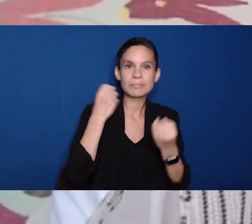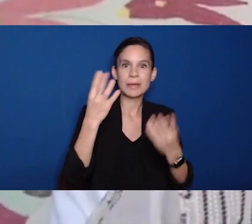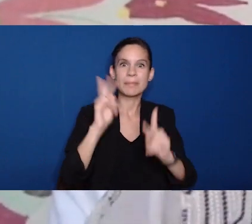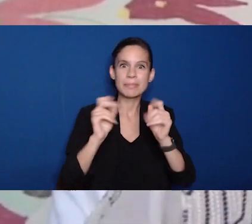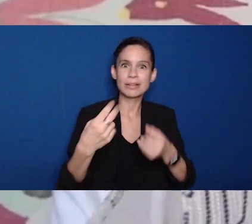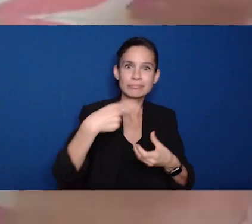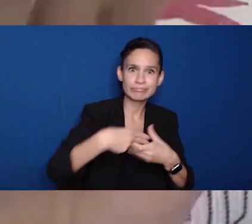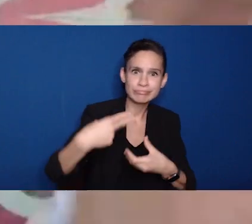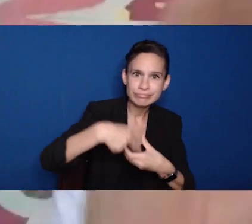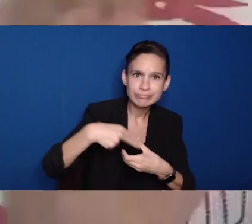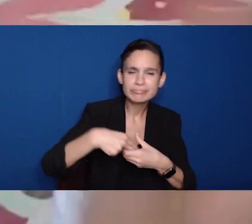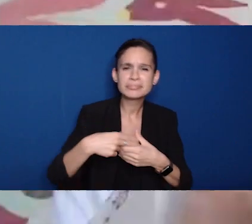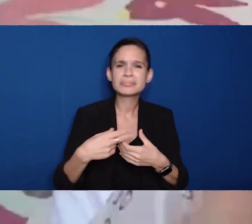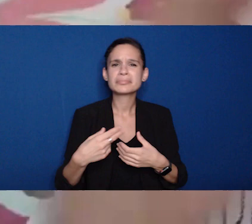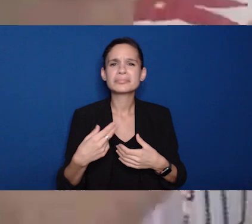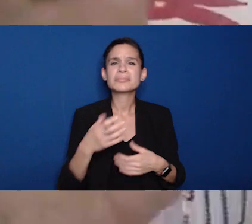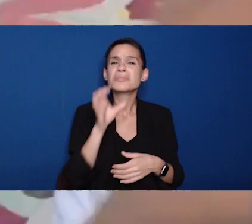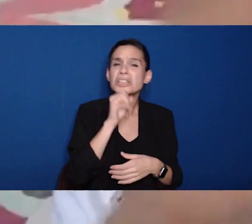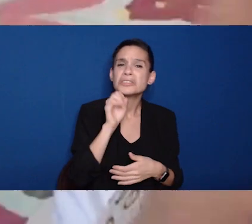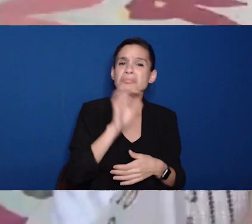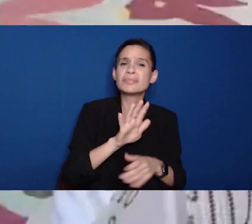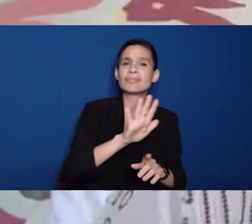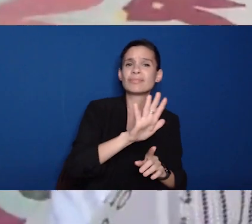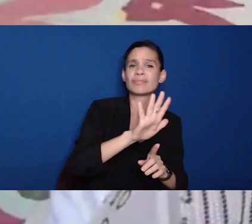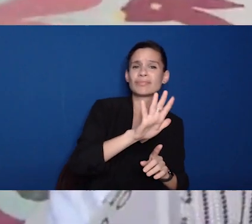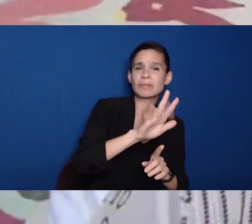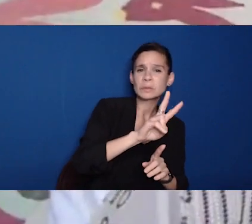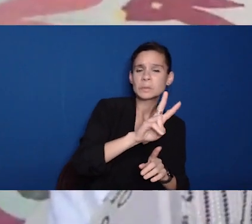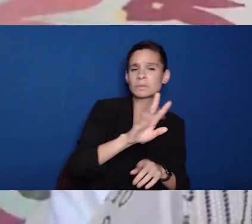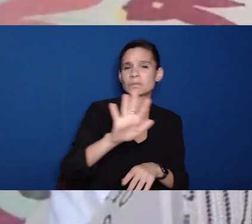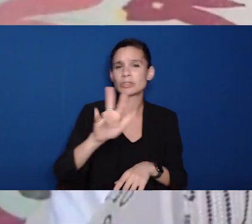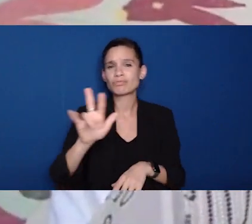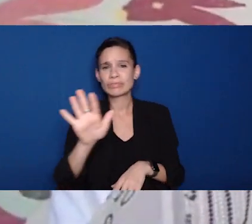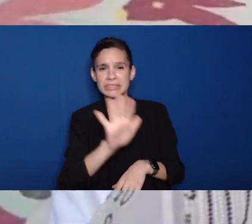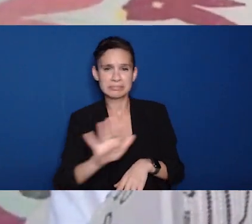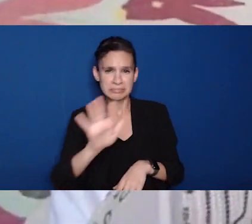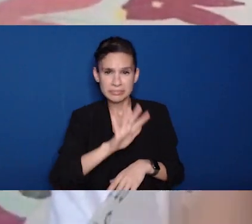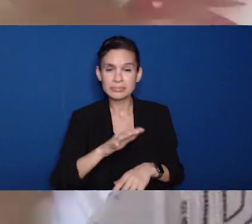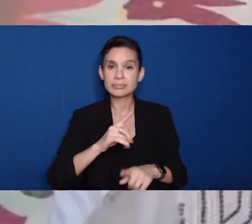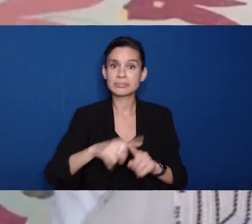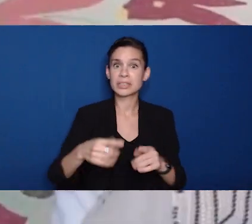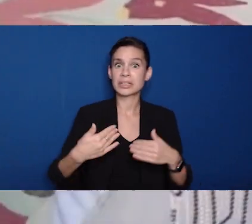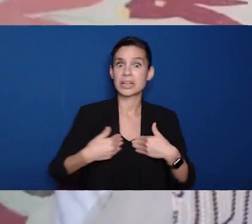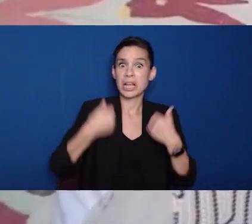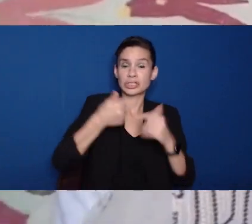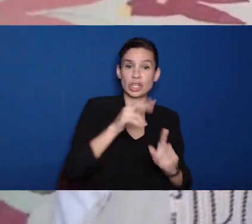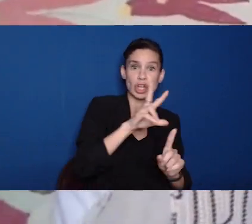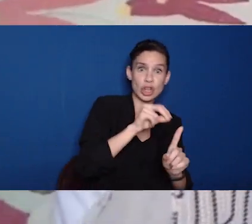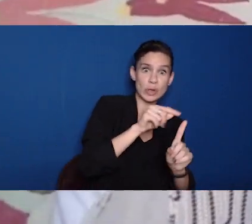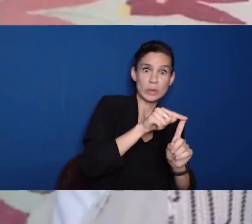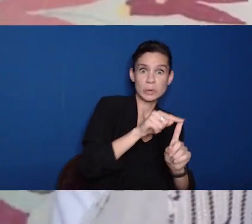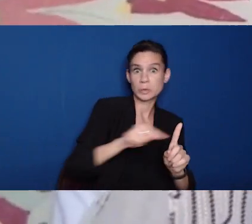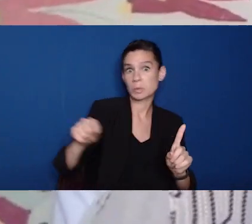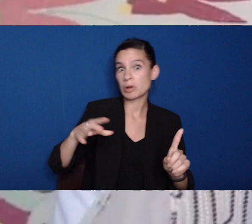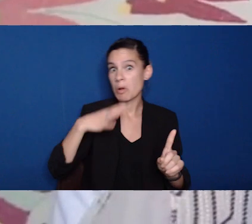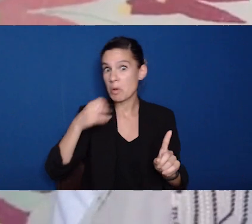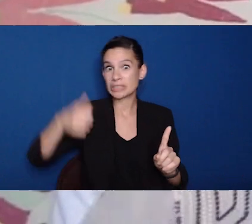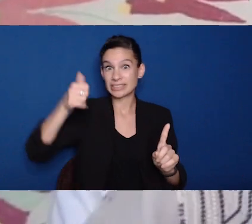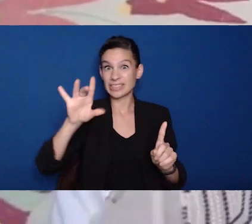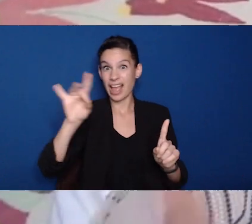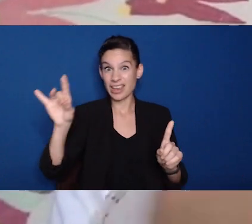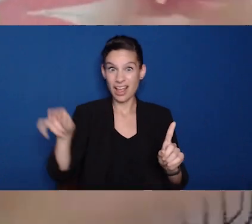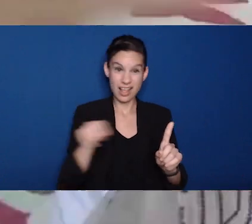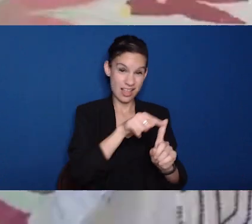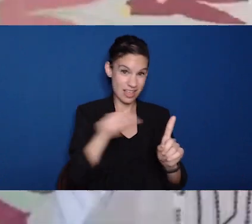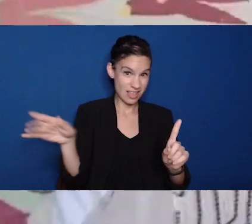come. Average age is 52 to 53, but we've had people as young as 30 and as old as 88.